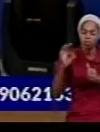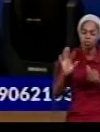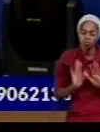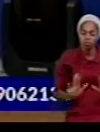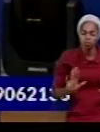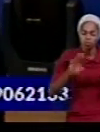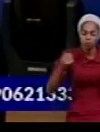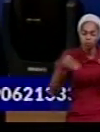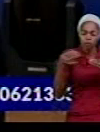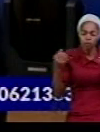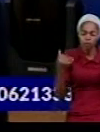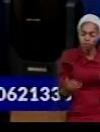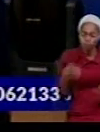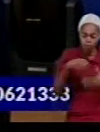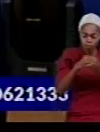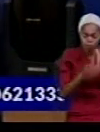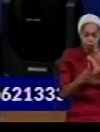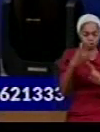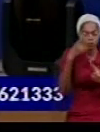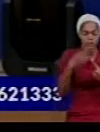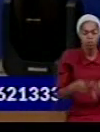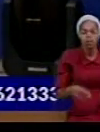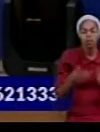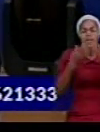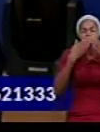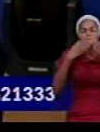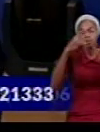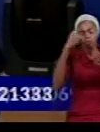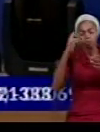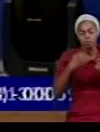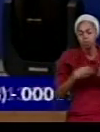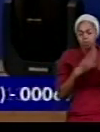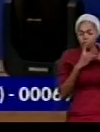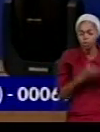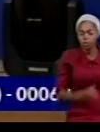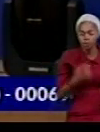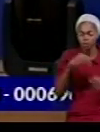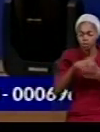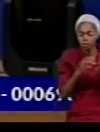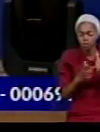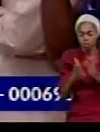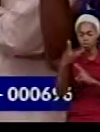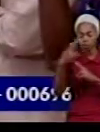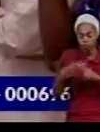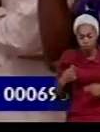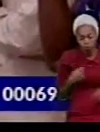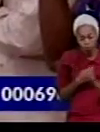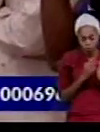in Jesus' name. Thank you because we know you have answered. In Jesus' name we pray.